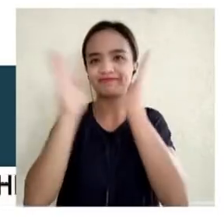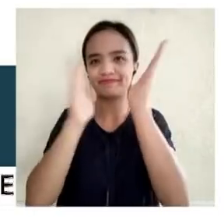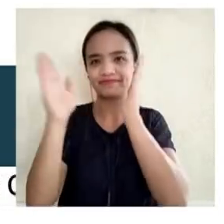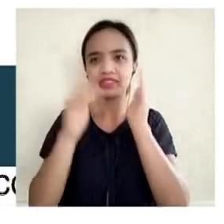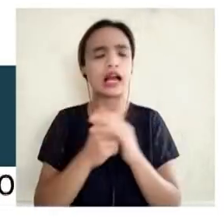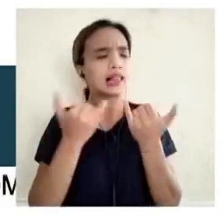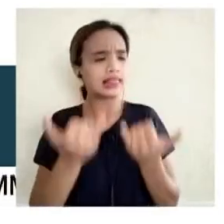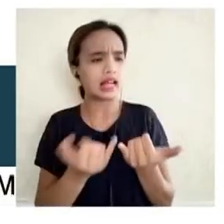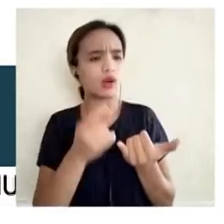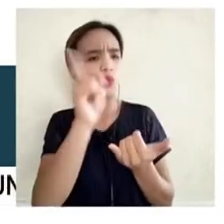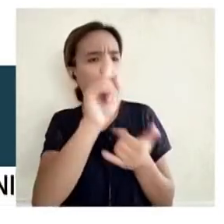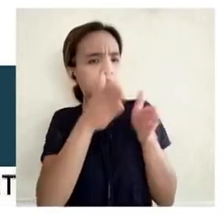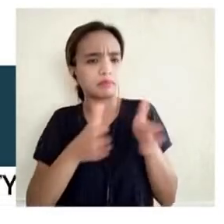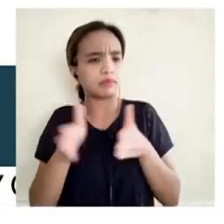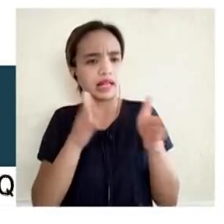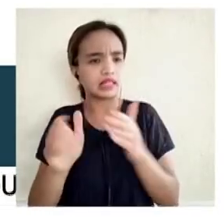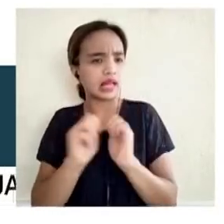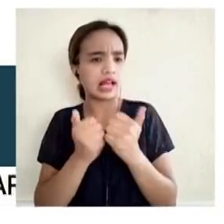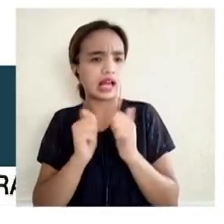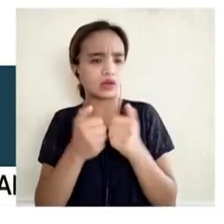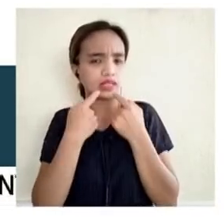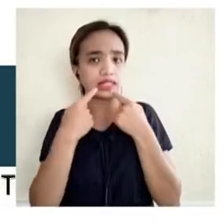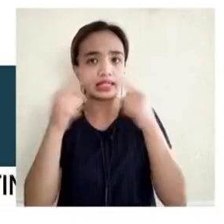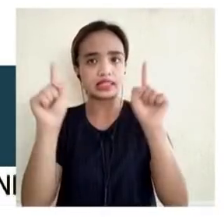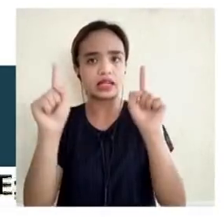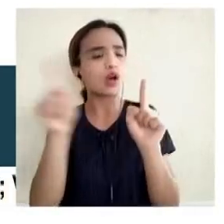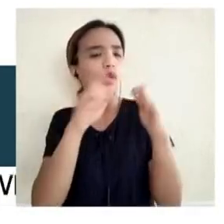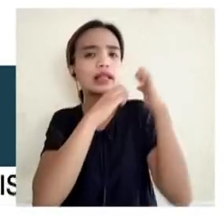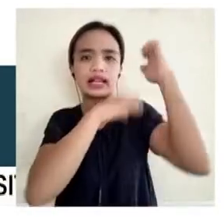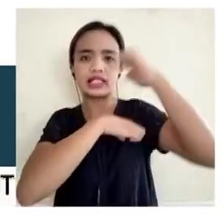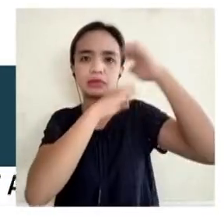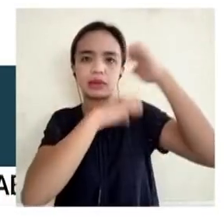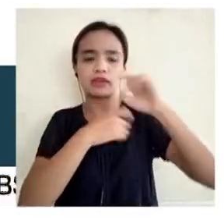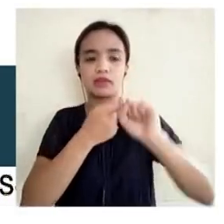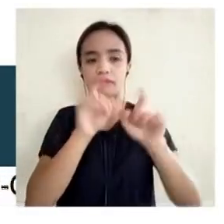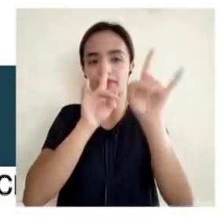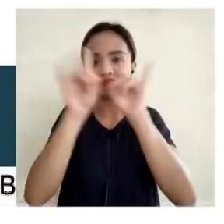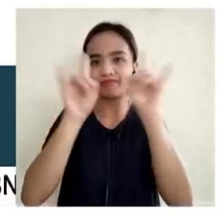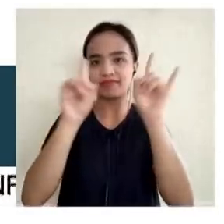to the finish line? What can we expect from the campaign of Senator Pacquiao?